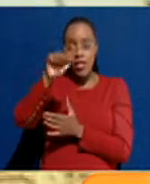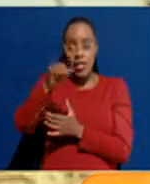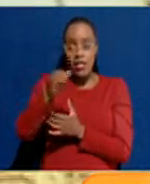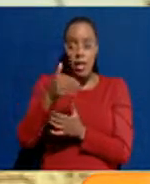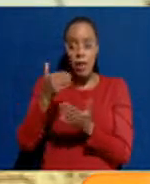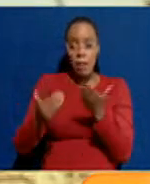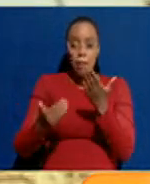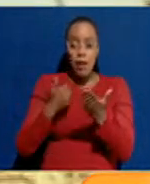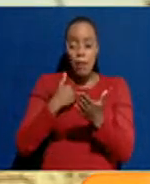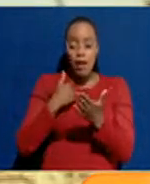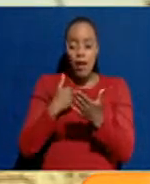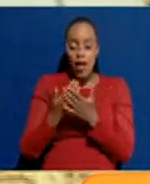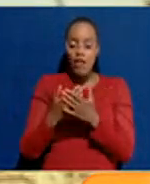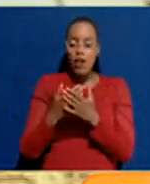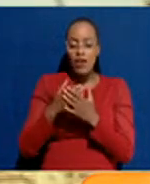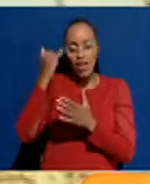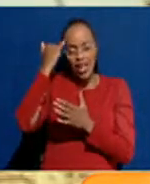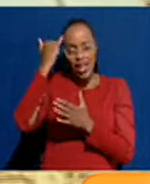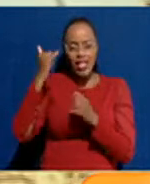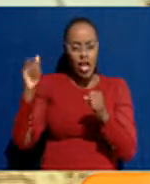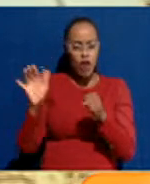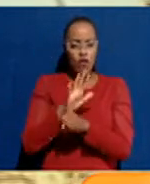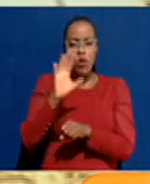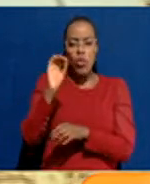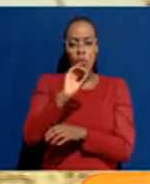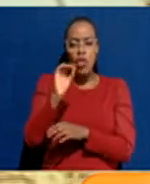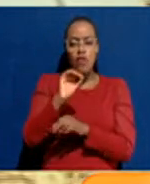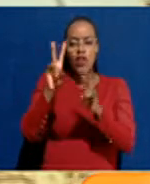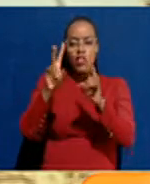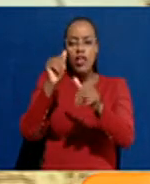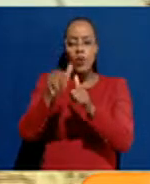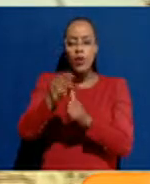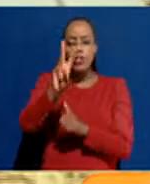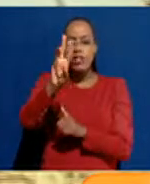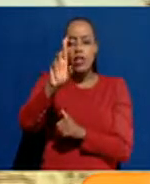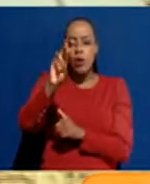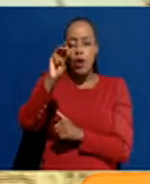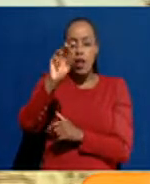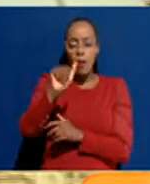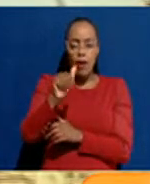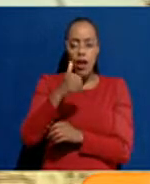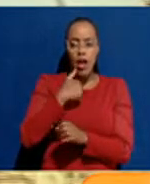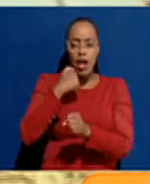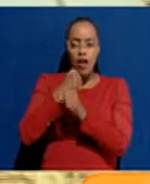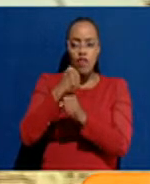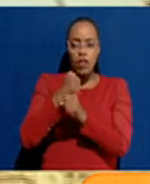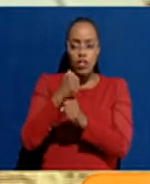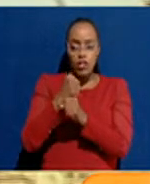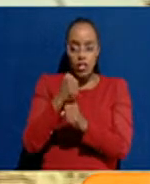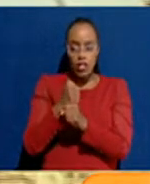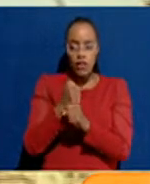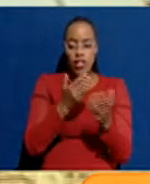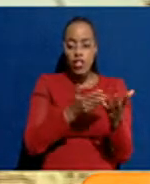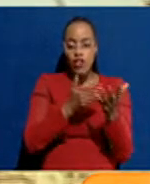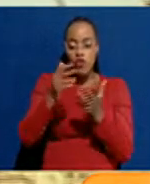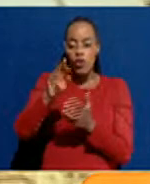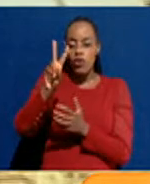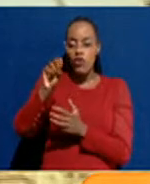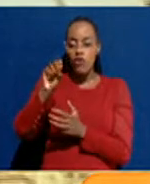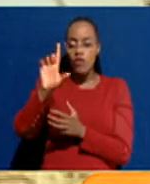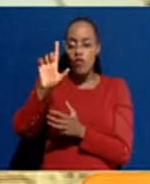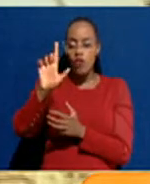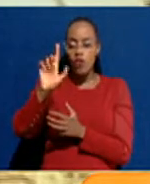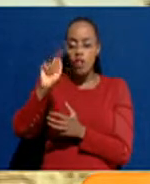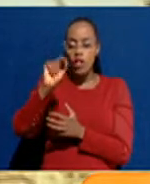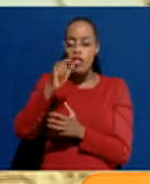have a very clear brief, but I do believe there are a number of things that Warma also does in guarding our water towers. Hmm. And so they feel